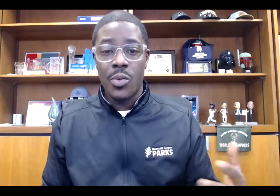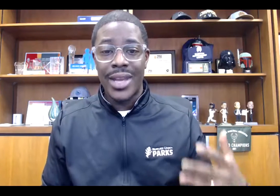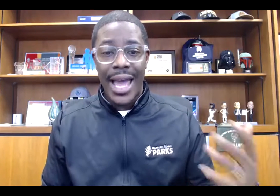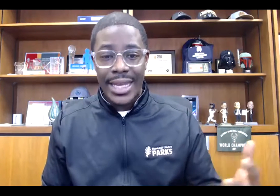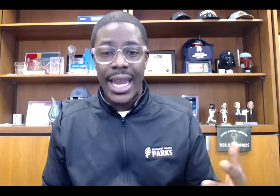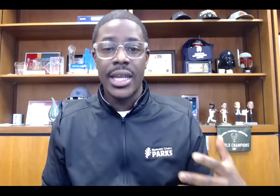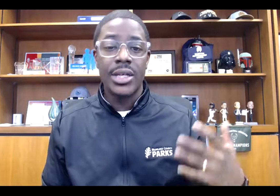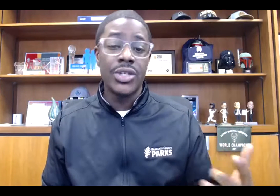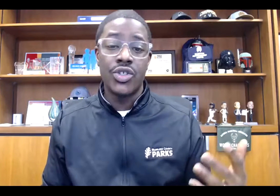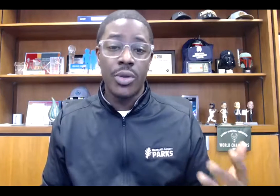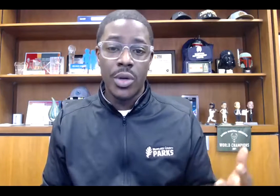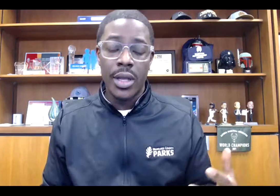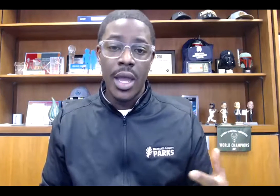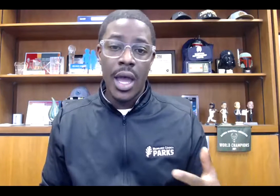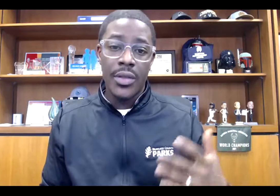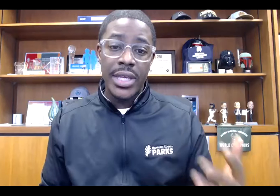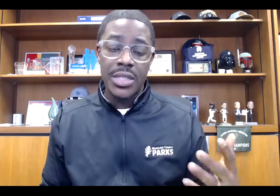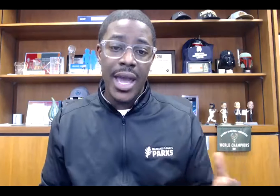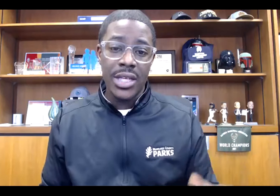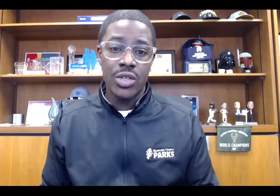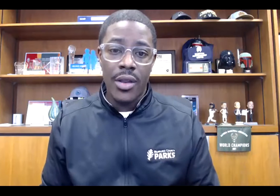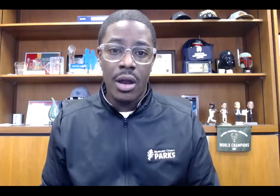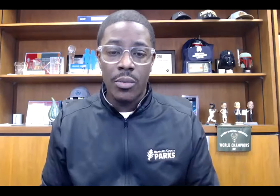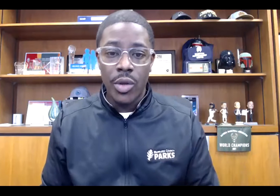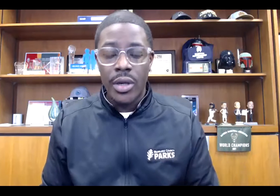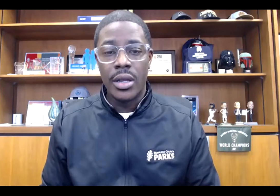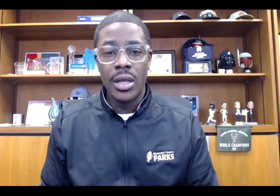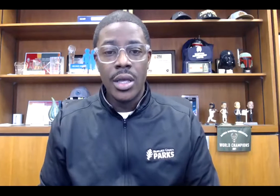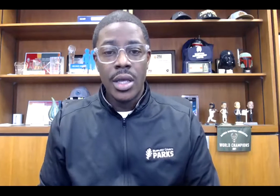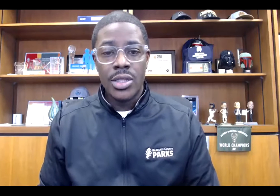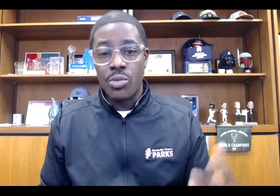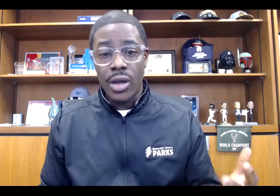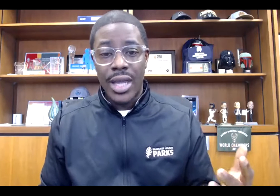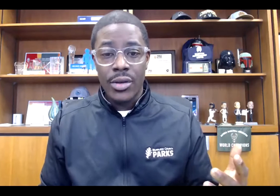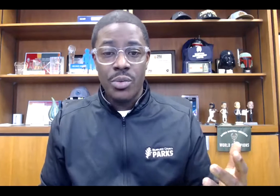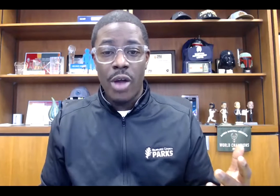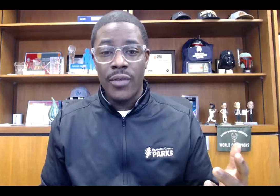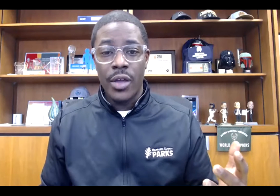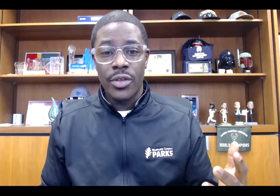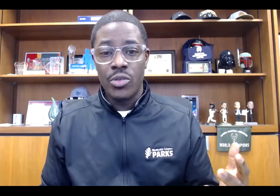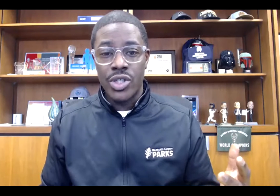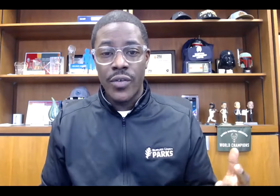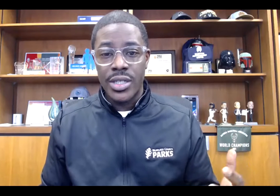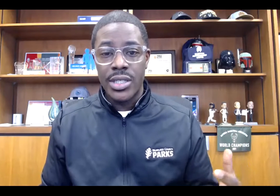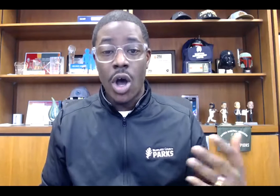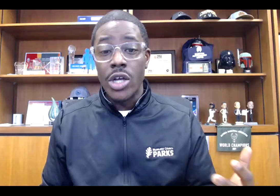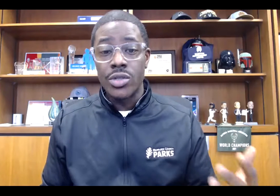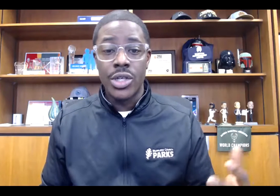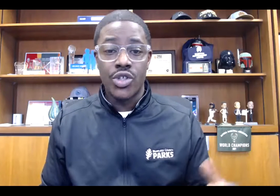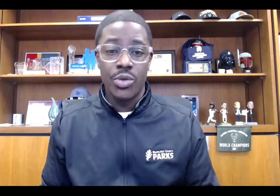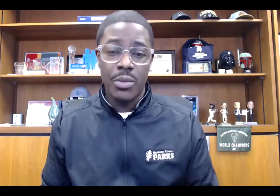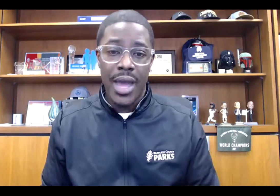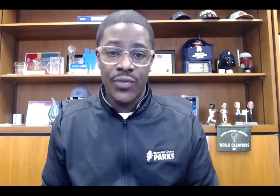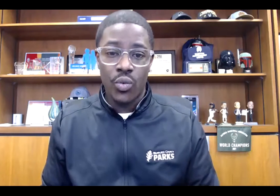their help in allocating and distributing these masks throughout our community. And so Milwaukee County's Department of Health and Human Services is